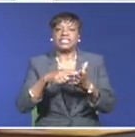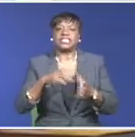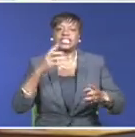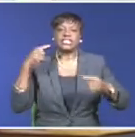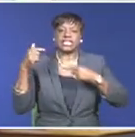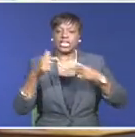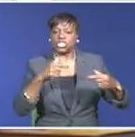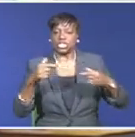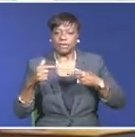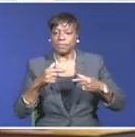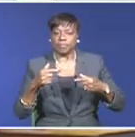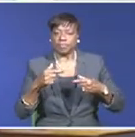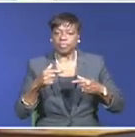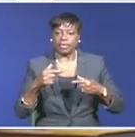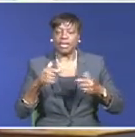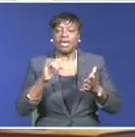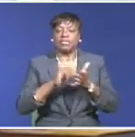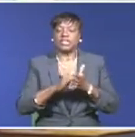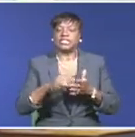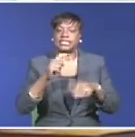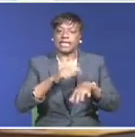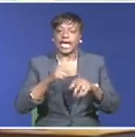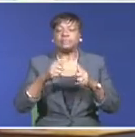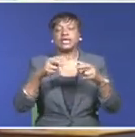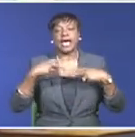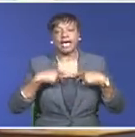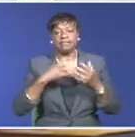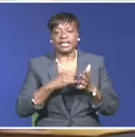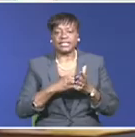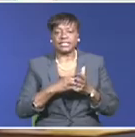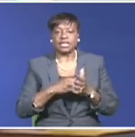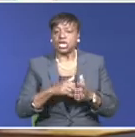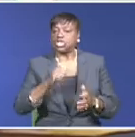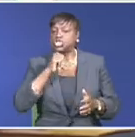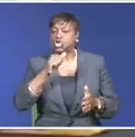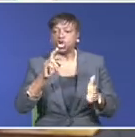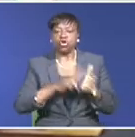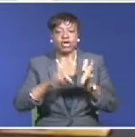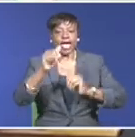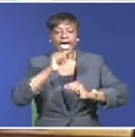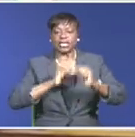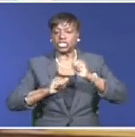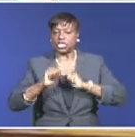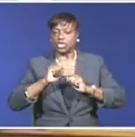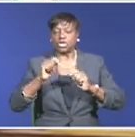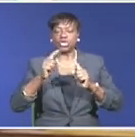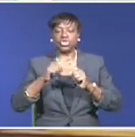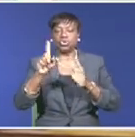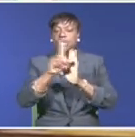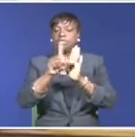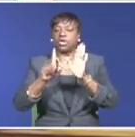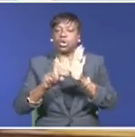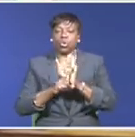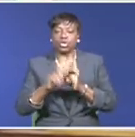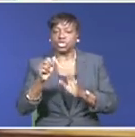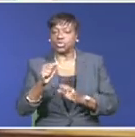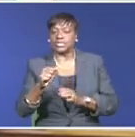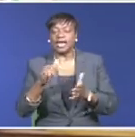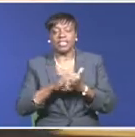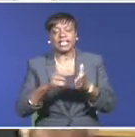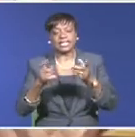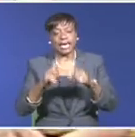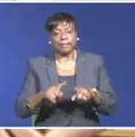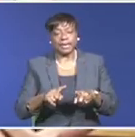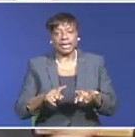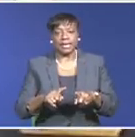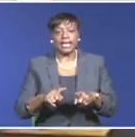House many times, it is time to have this discussion, which is not reactionary to lawsuits that are happening over there. It's something I've